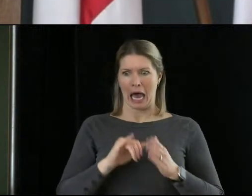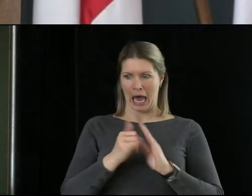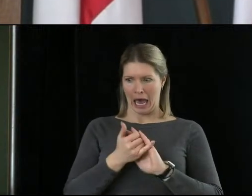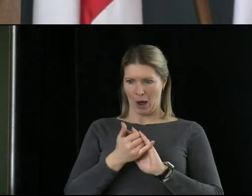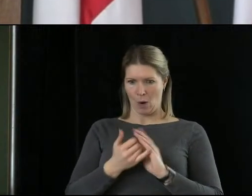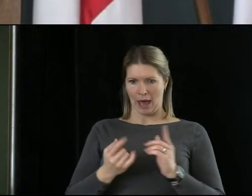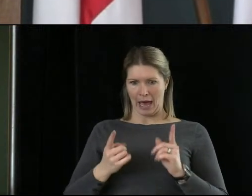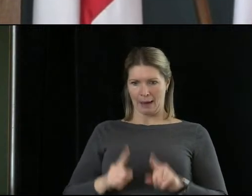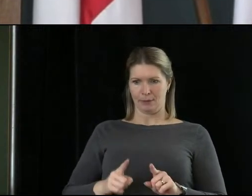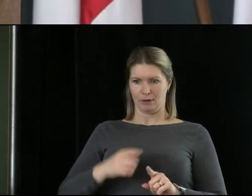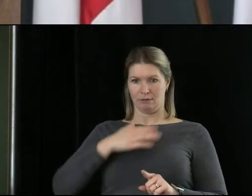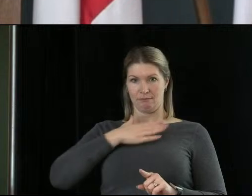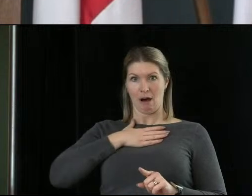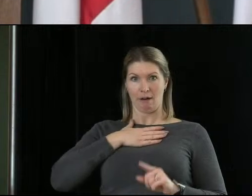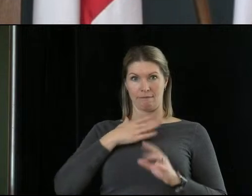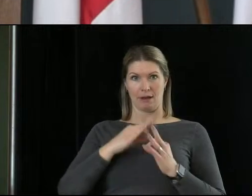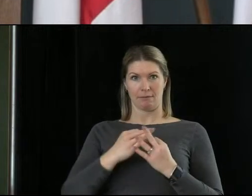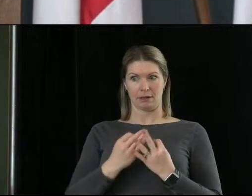our family?